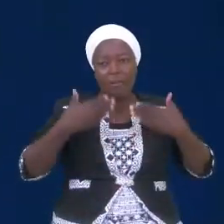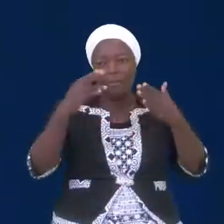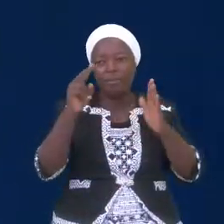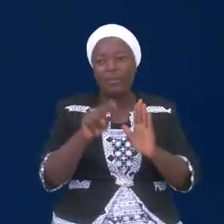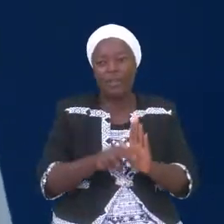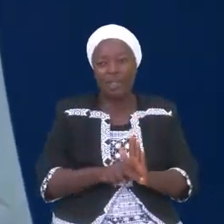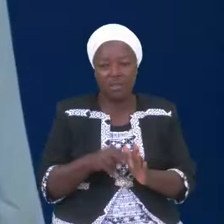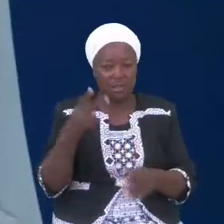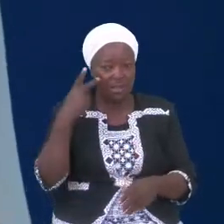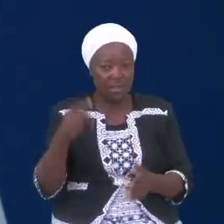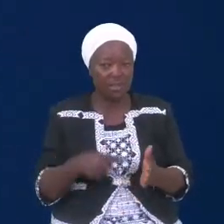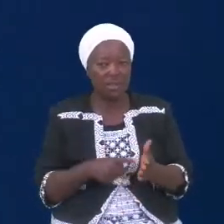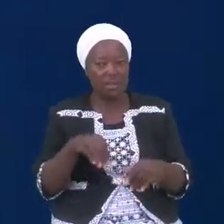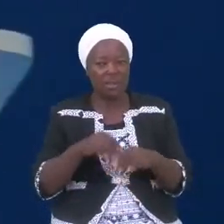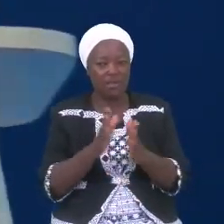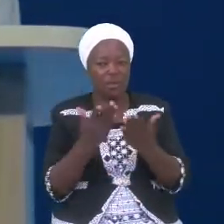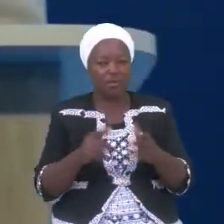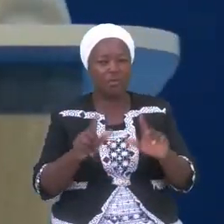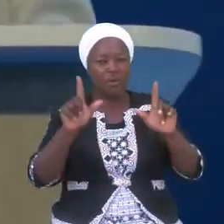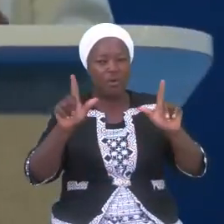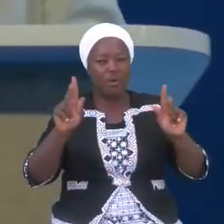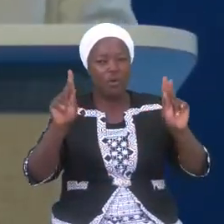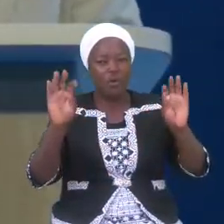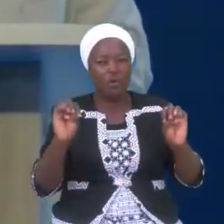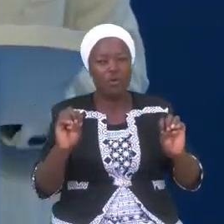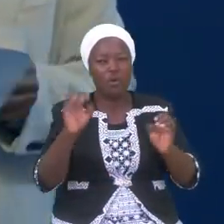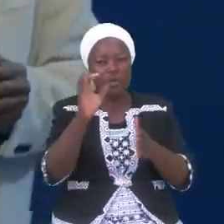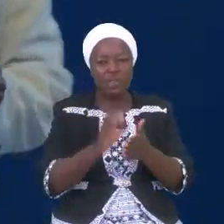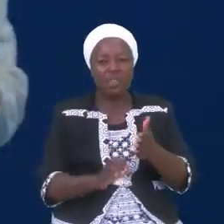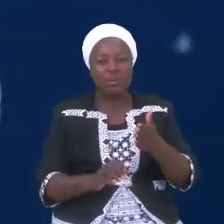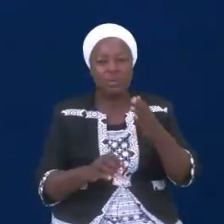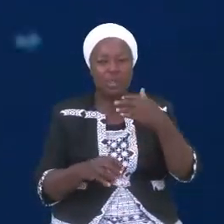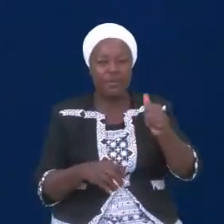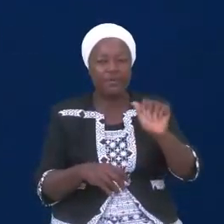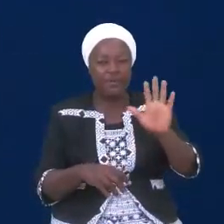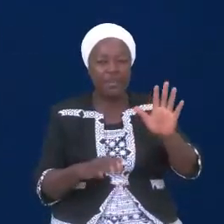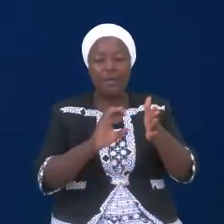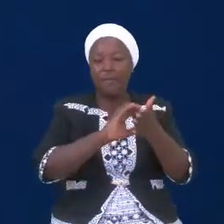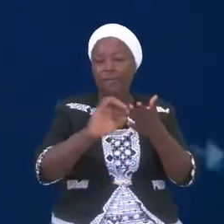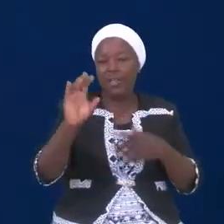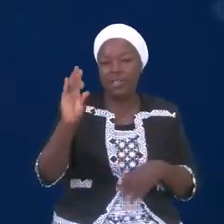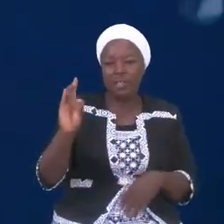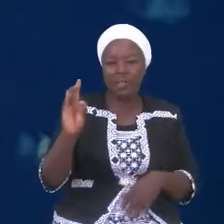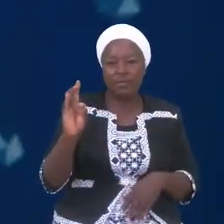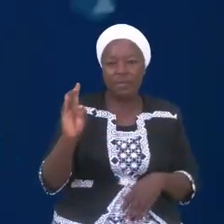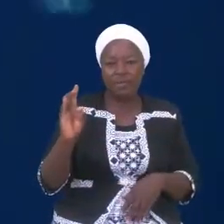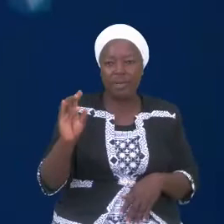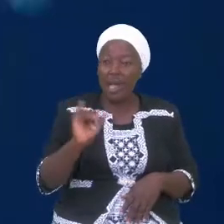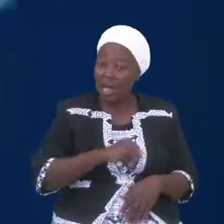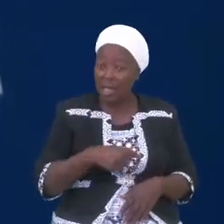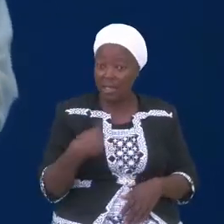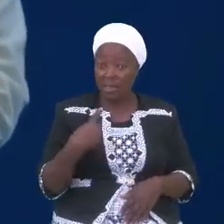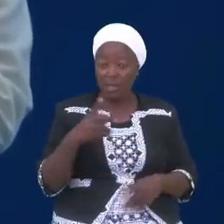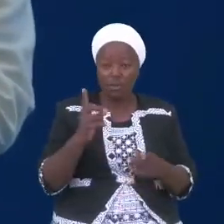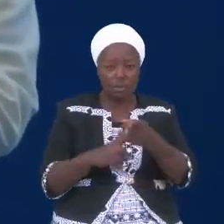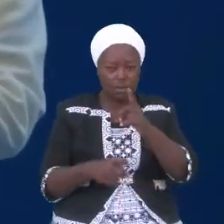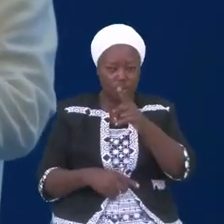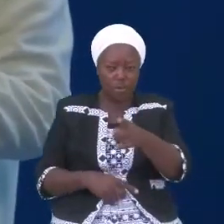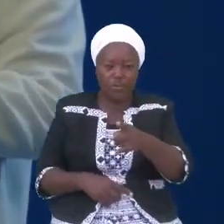this. Luke chapter 15, verse 7. I say unto